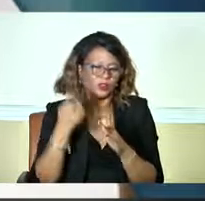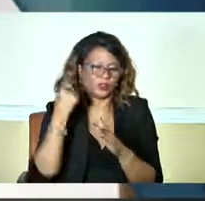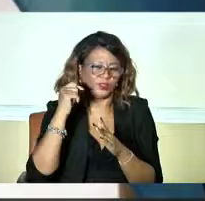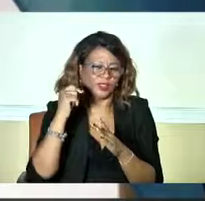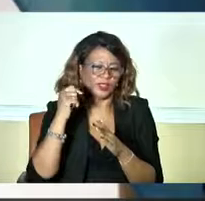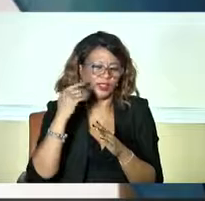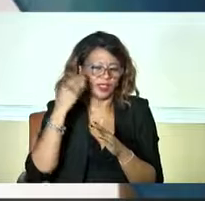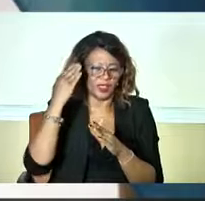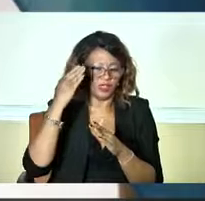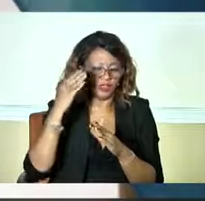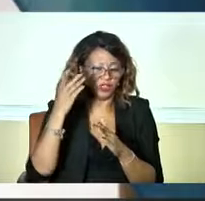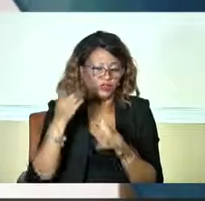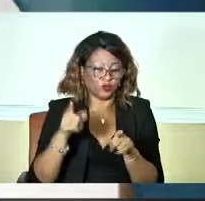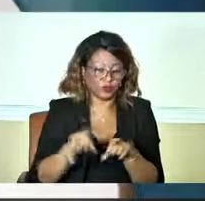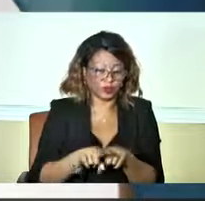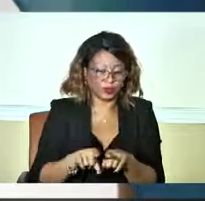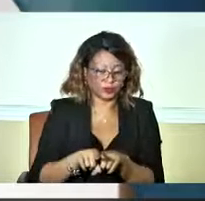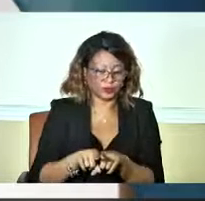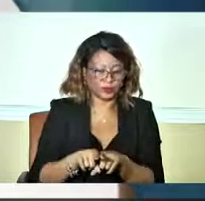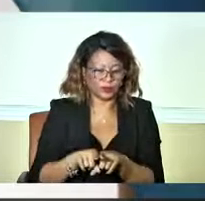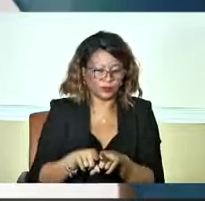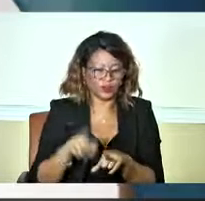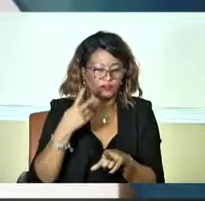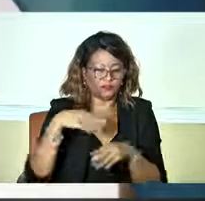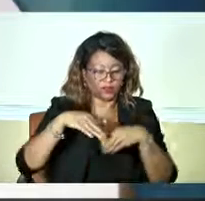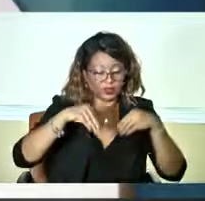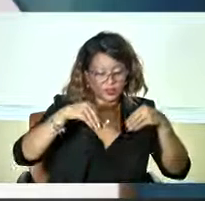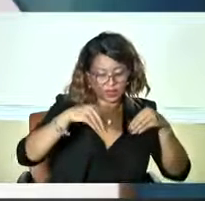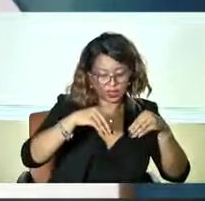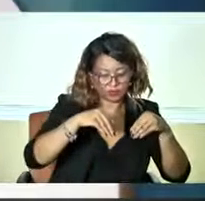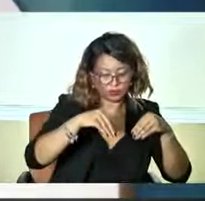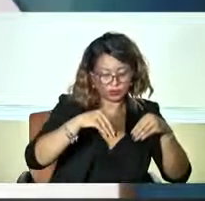heads of agreement, and we executed the agreement for sale.